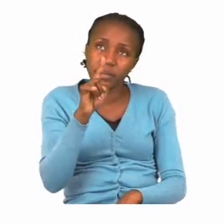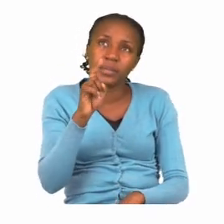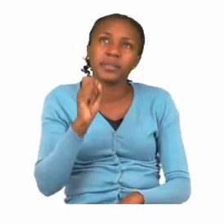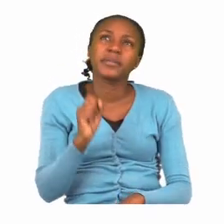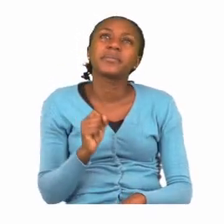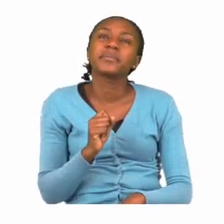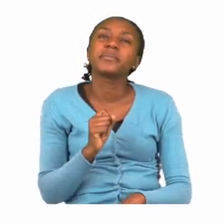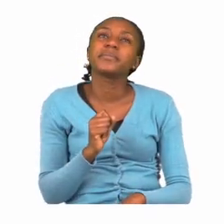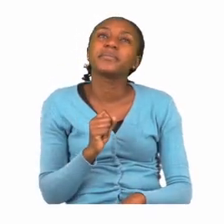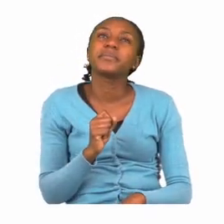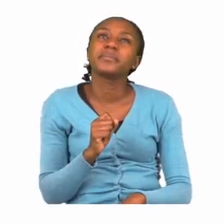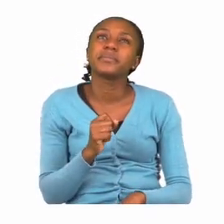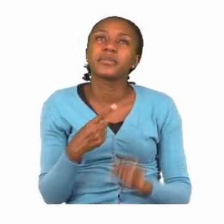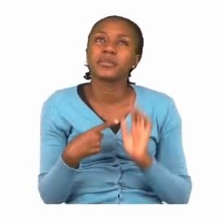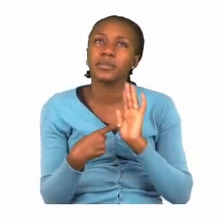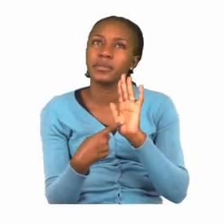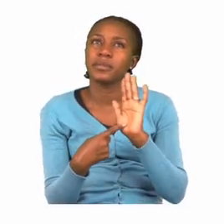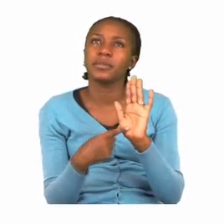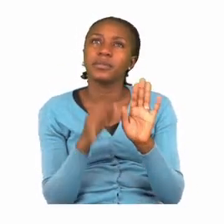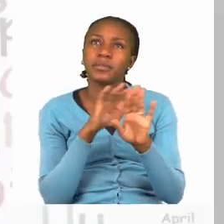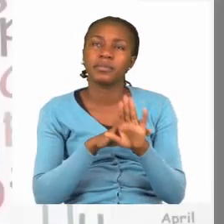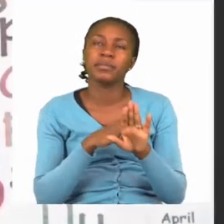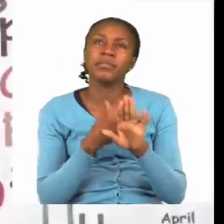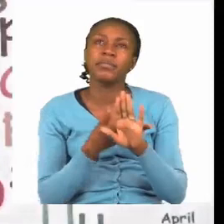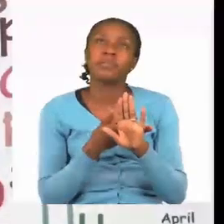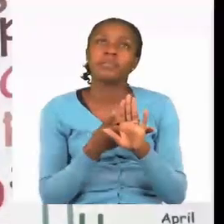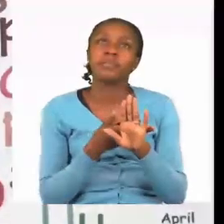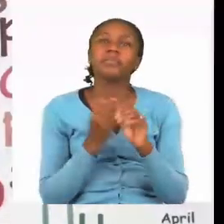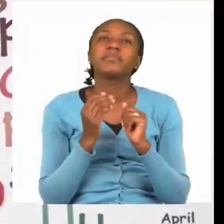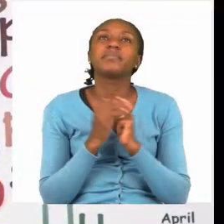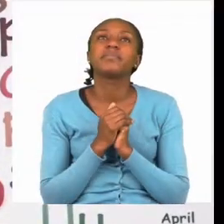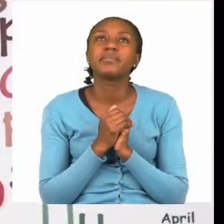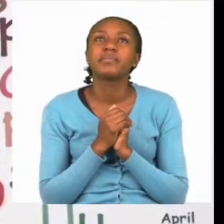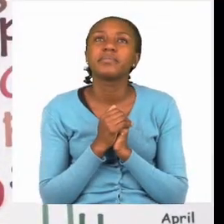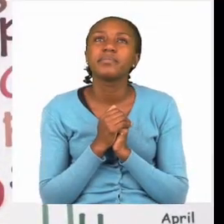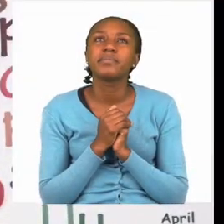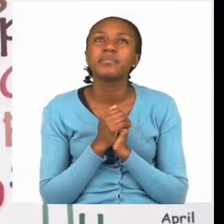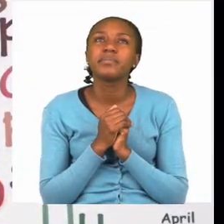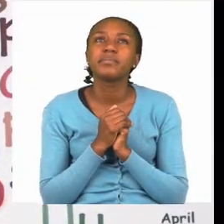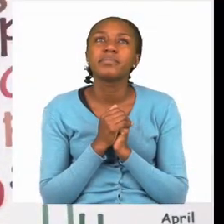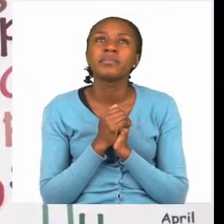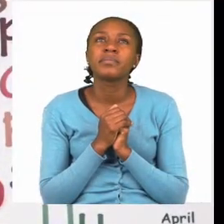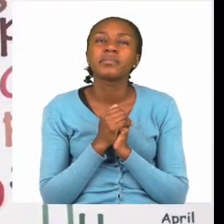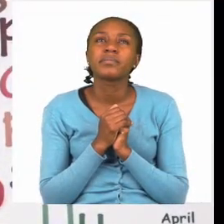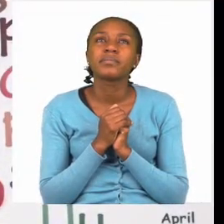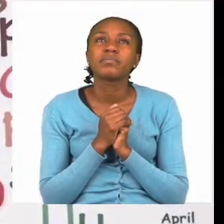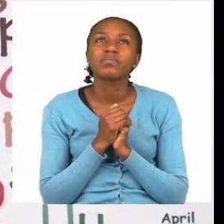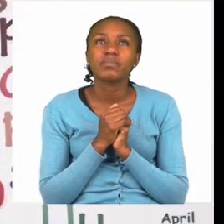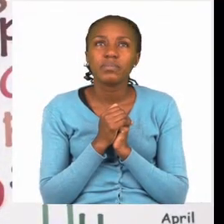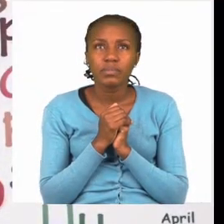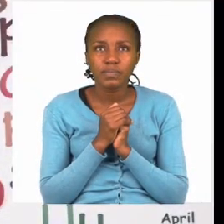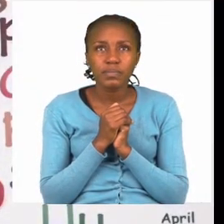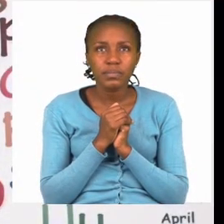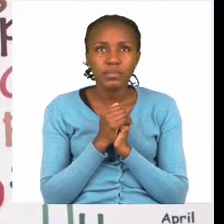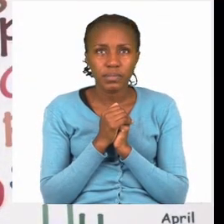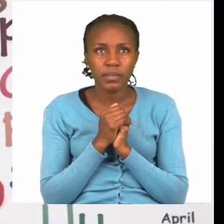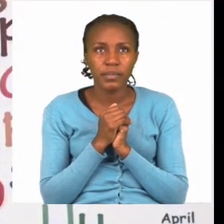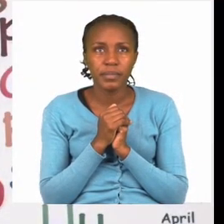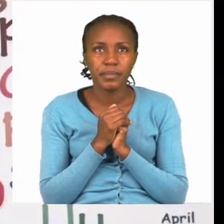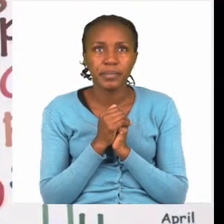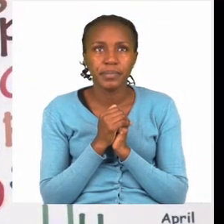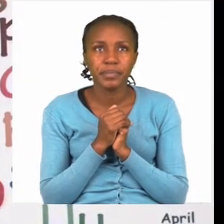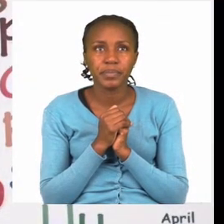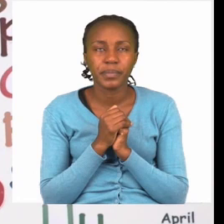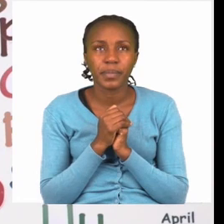Now on the board I tried to copy the cups as well. So let's quickly have a look and